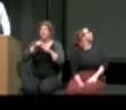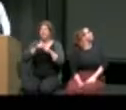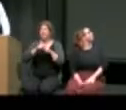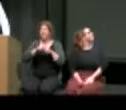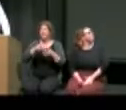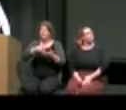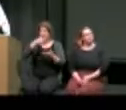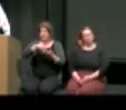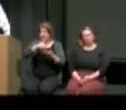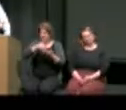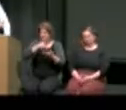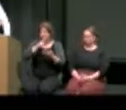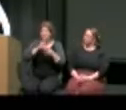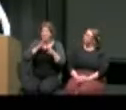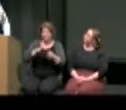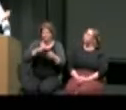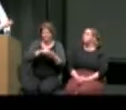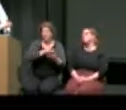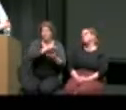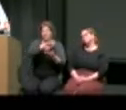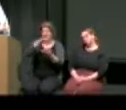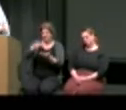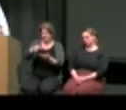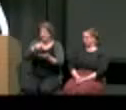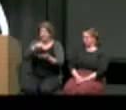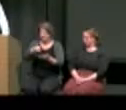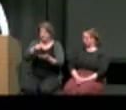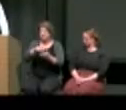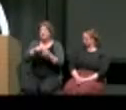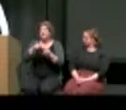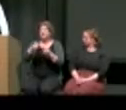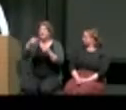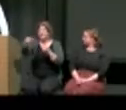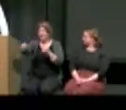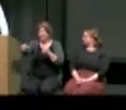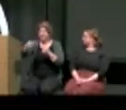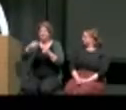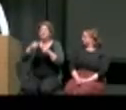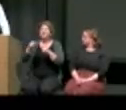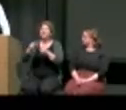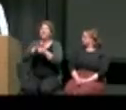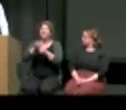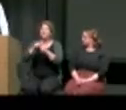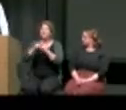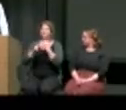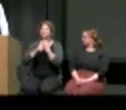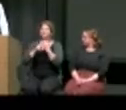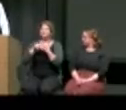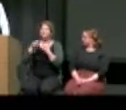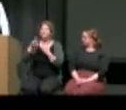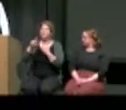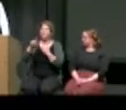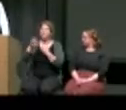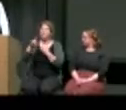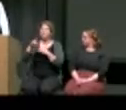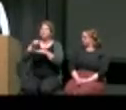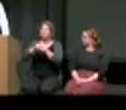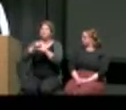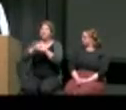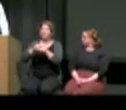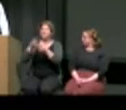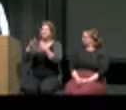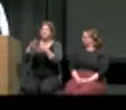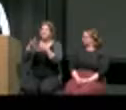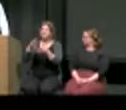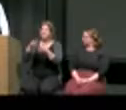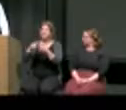it's pumped from the river. And then adjacent to that is the area where we store our Portland cement, where it gets stabilized